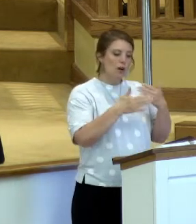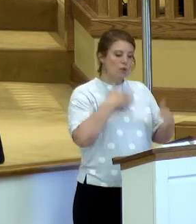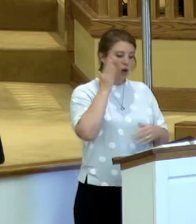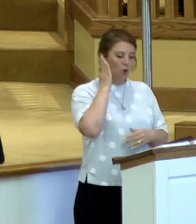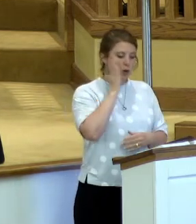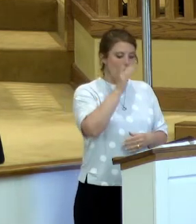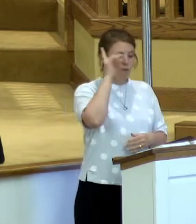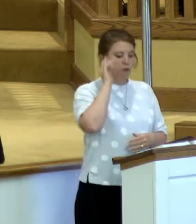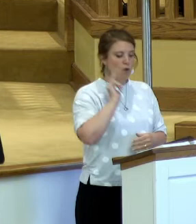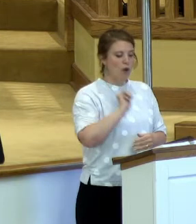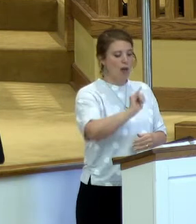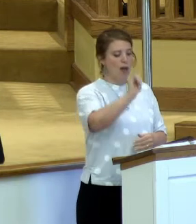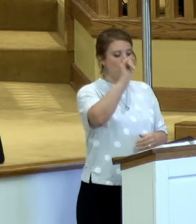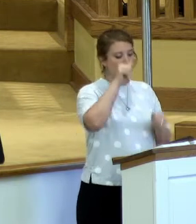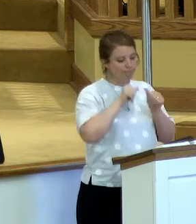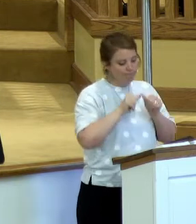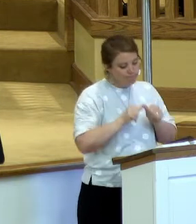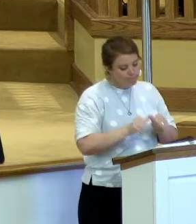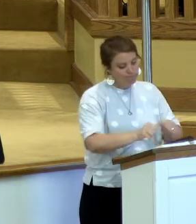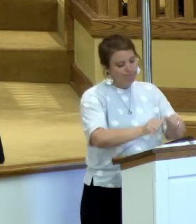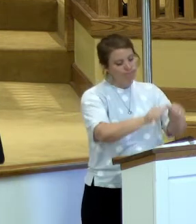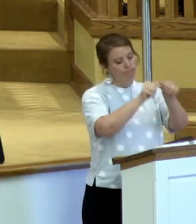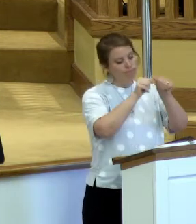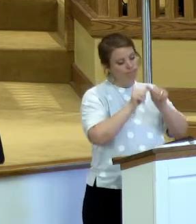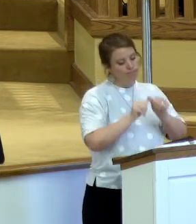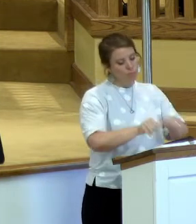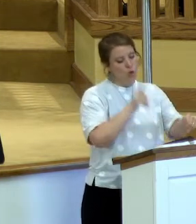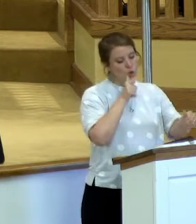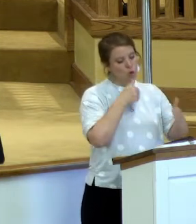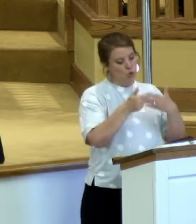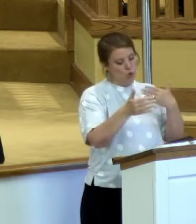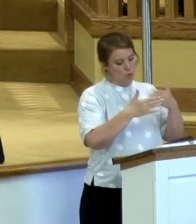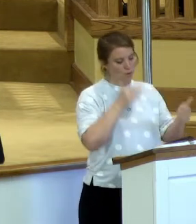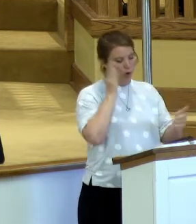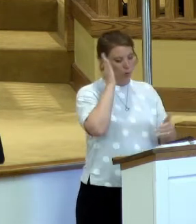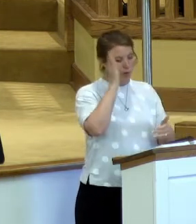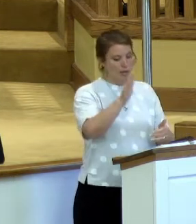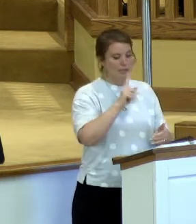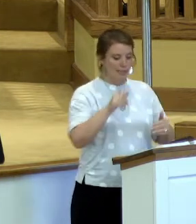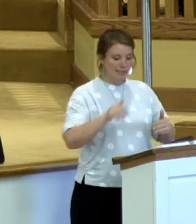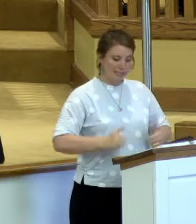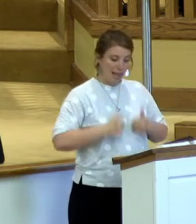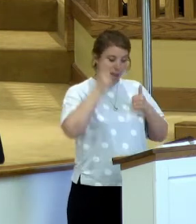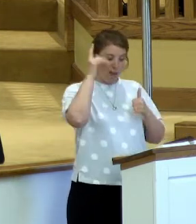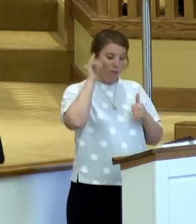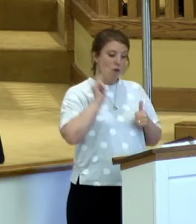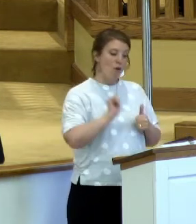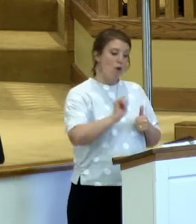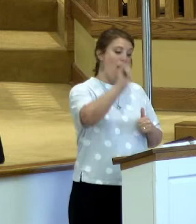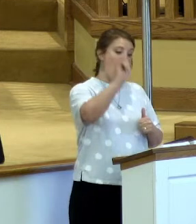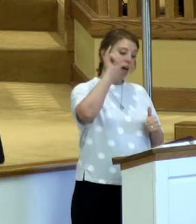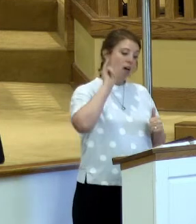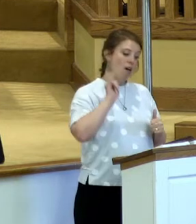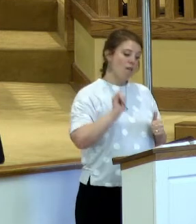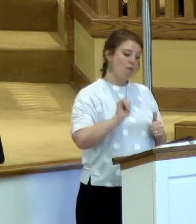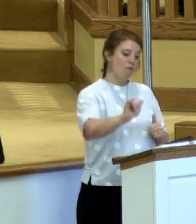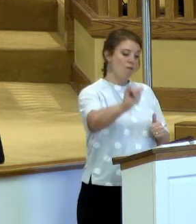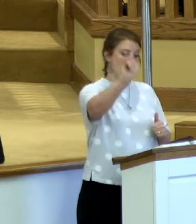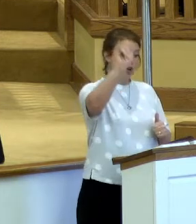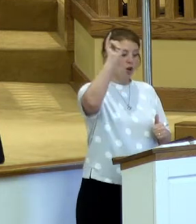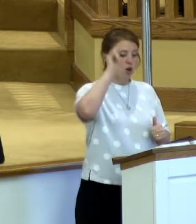Whosoever will, forever must endure. Whosoever will, 'tis life